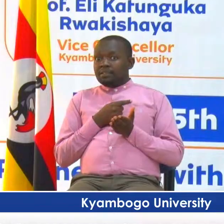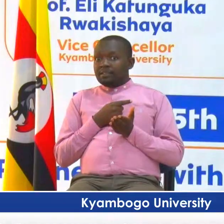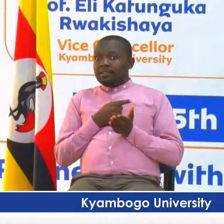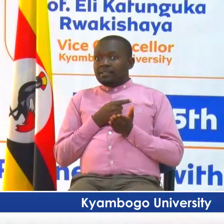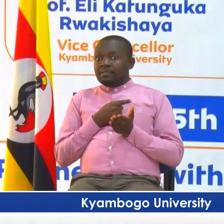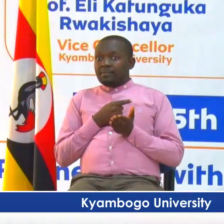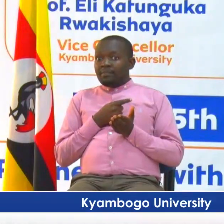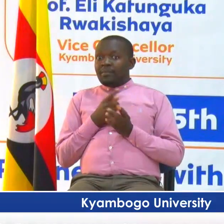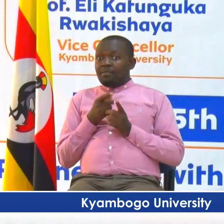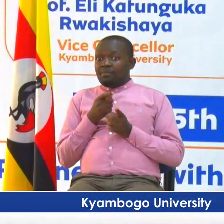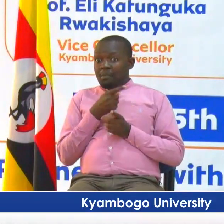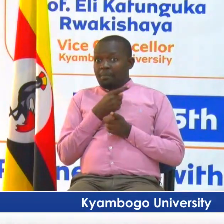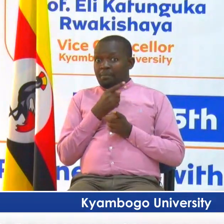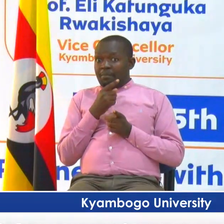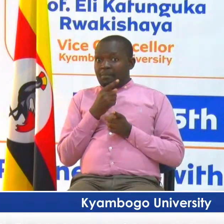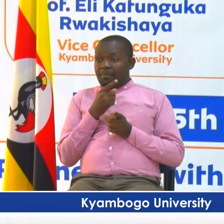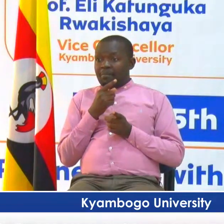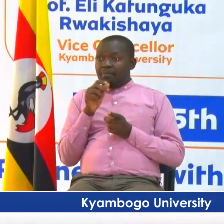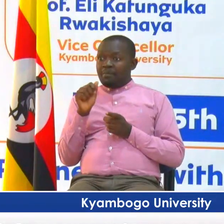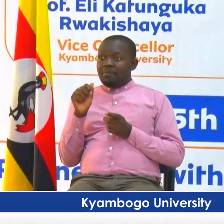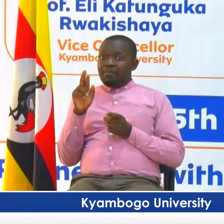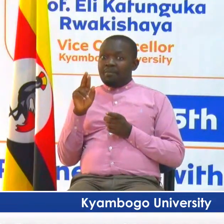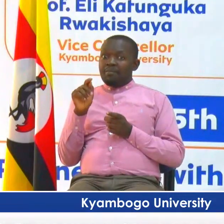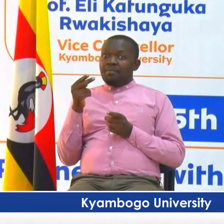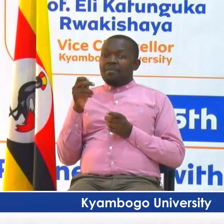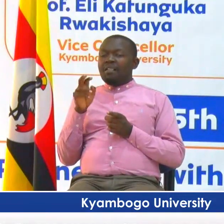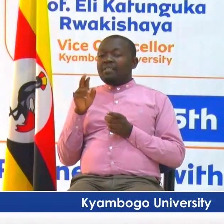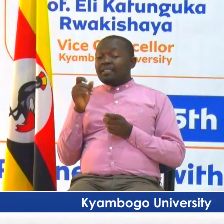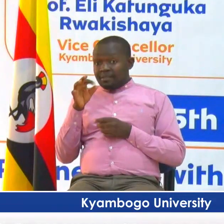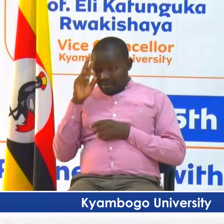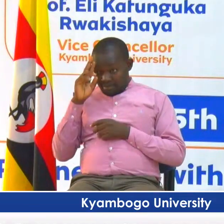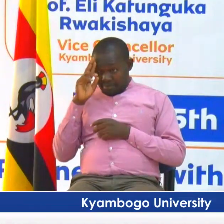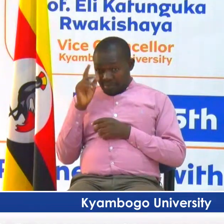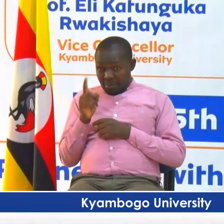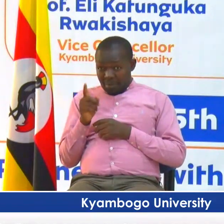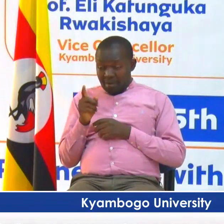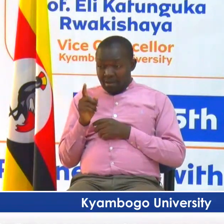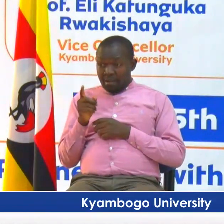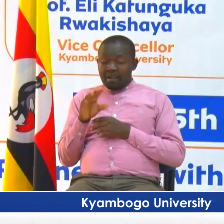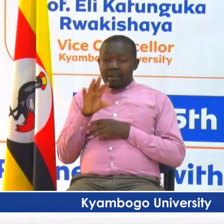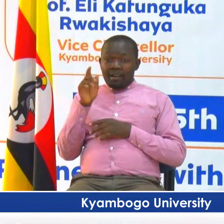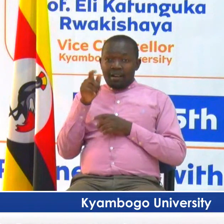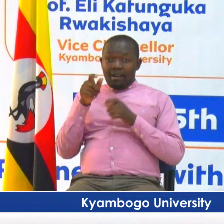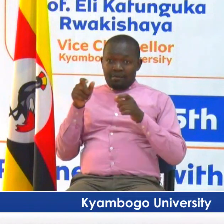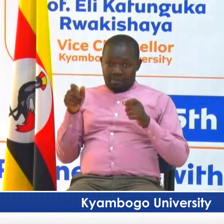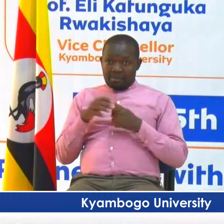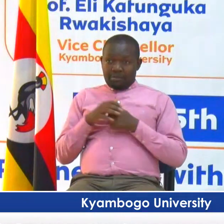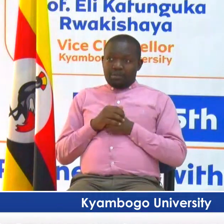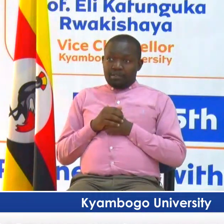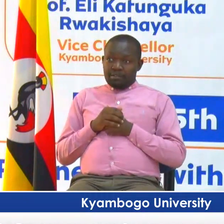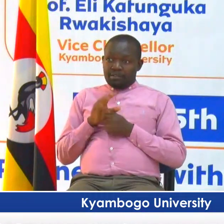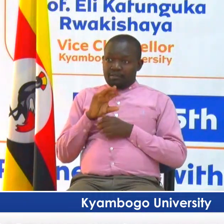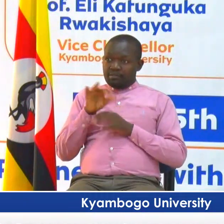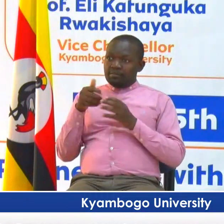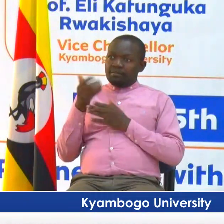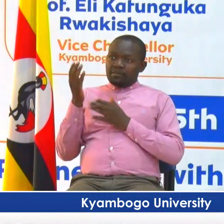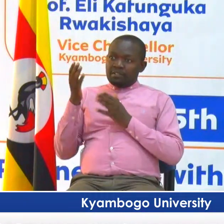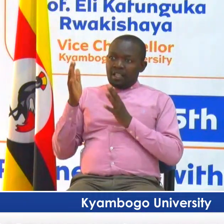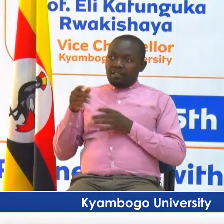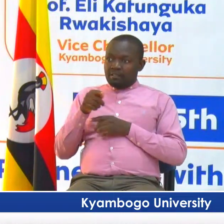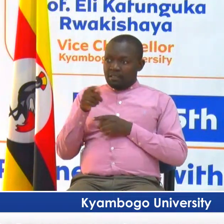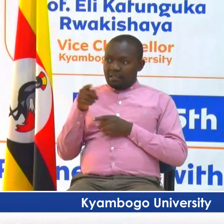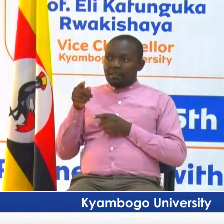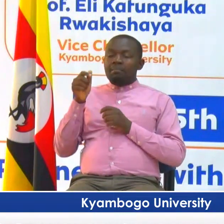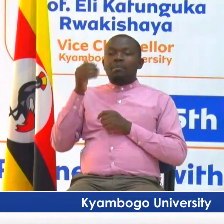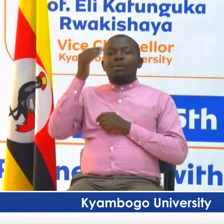And from Arthur's talk, he said, if you recall, that every person, every lecturer in the faculty